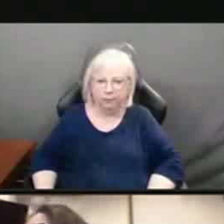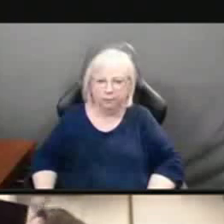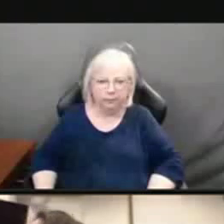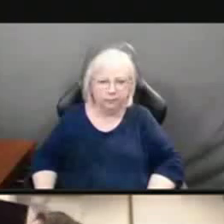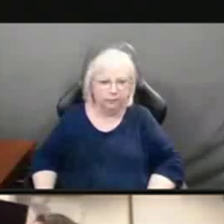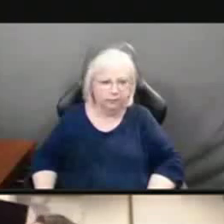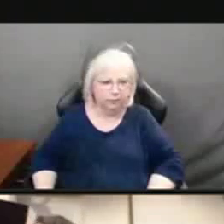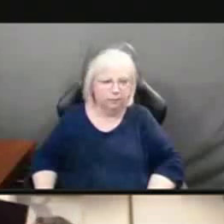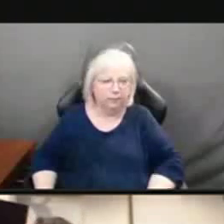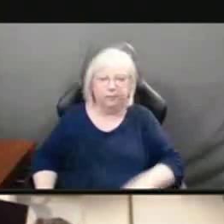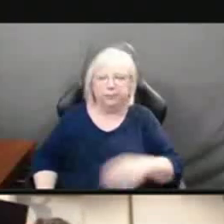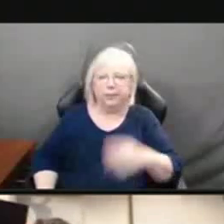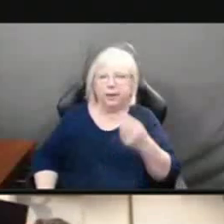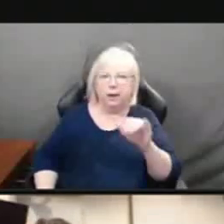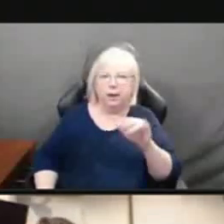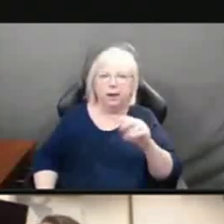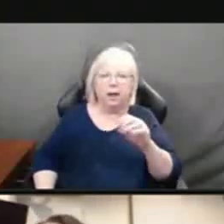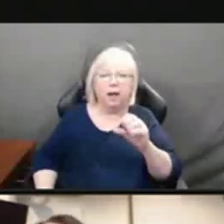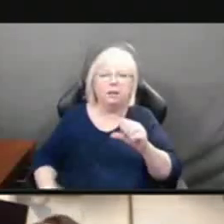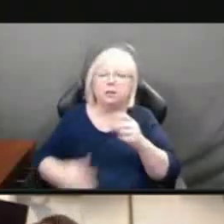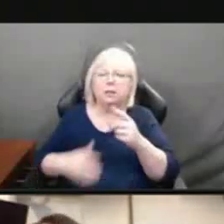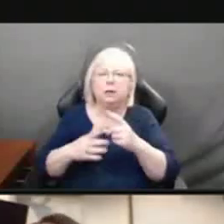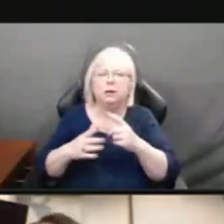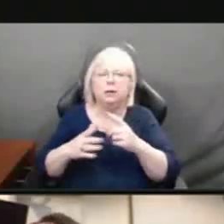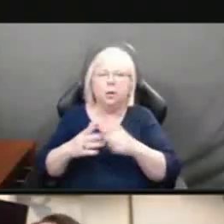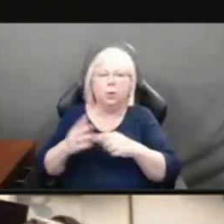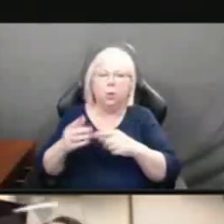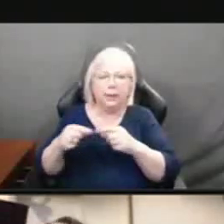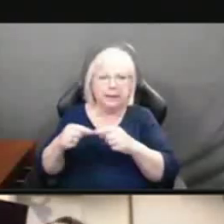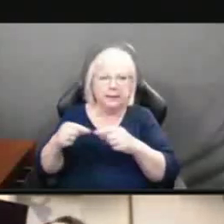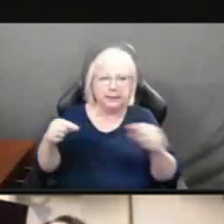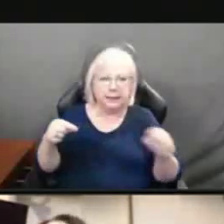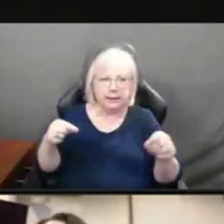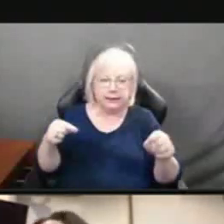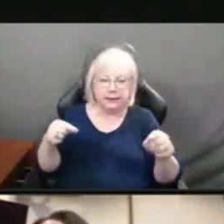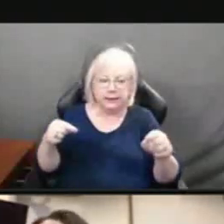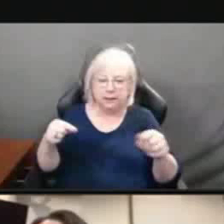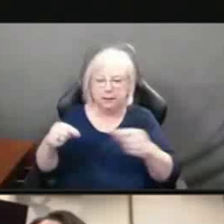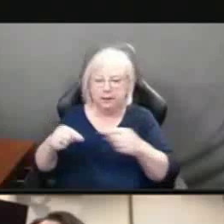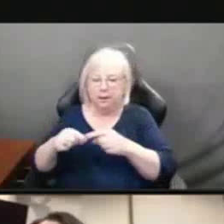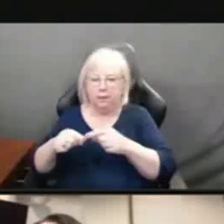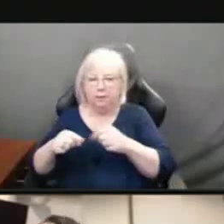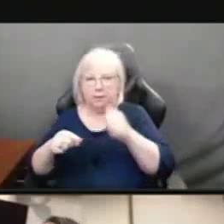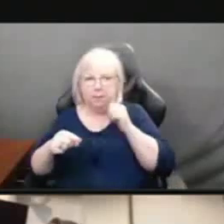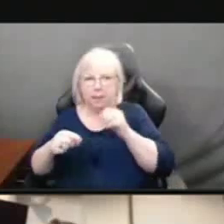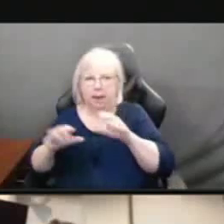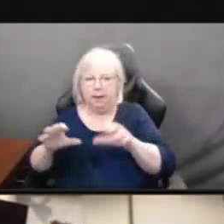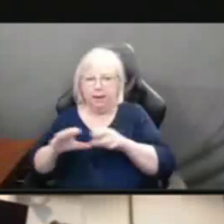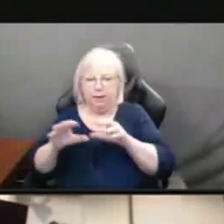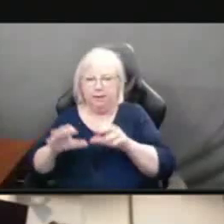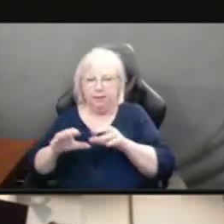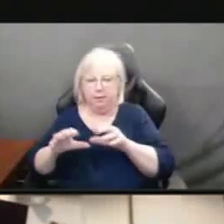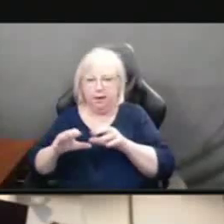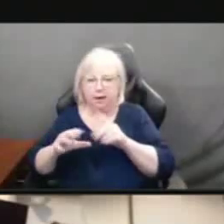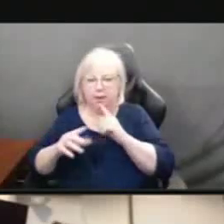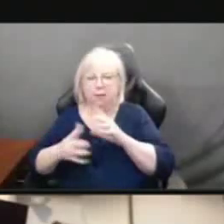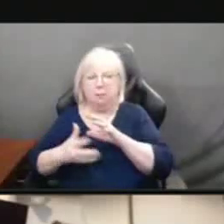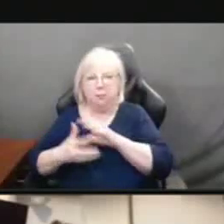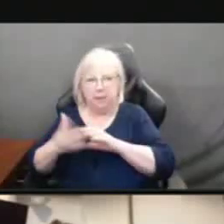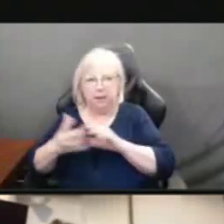So I have a couple. So what's the distance from the back activity, I guess, where the